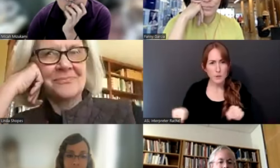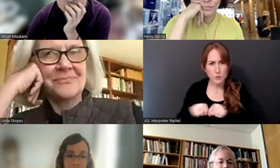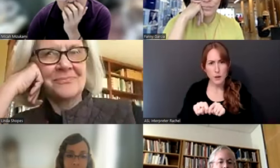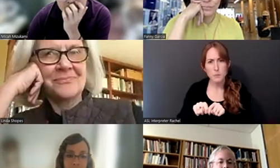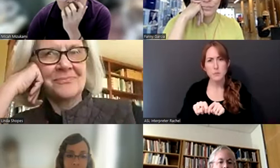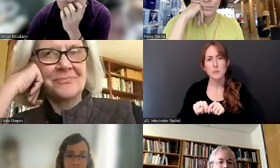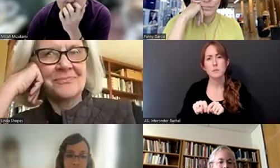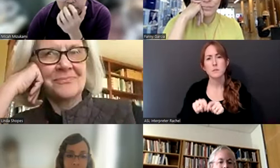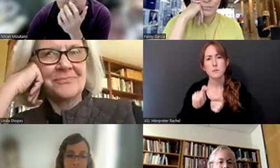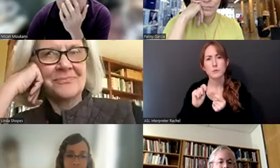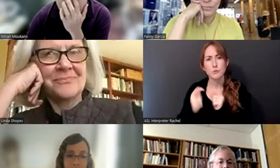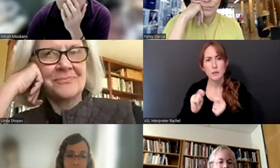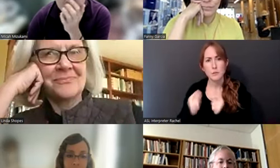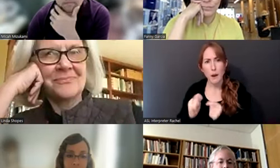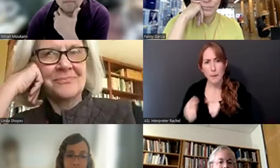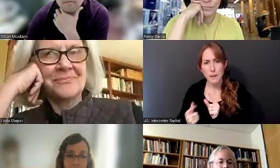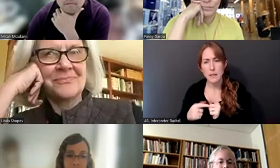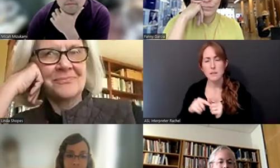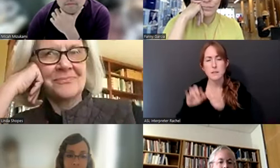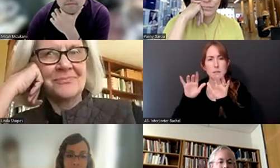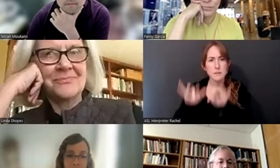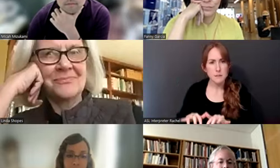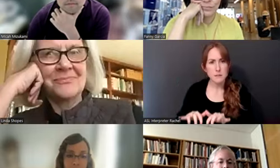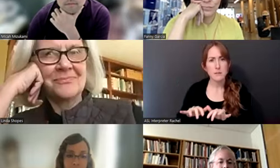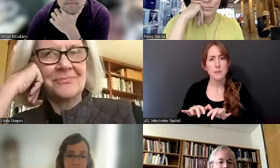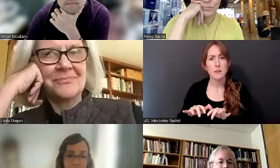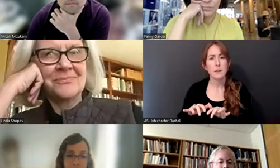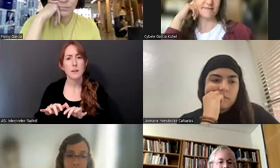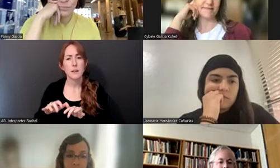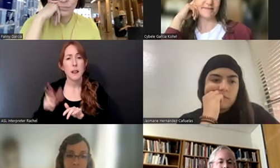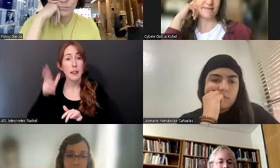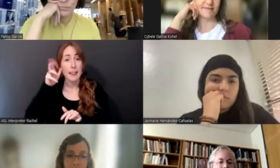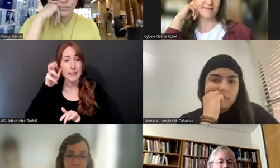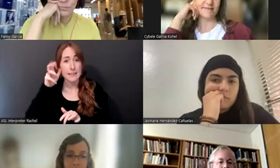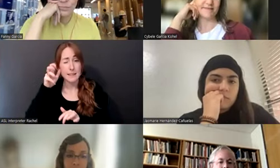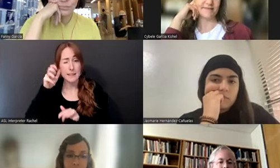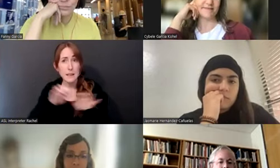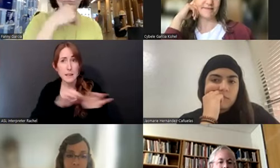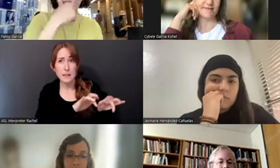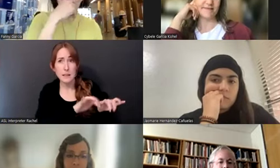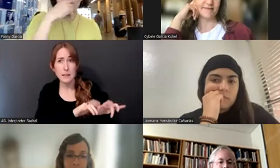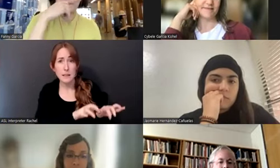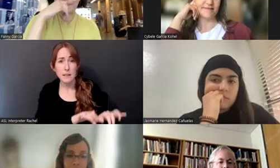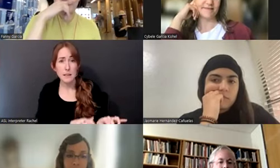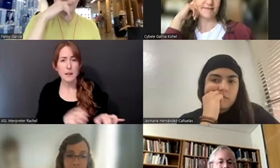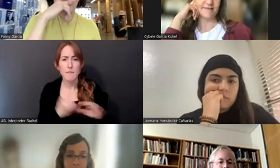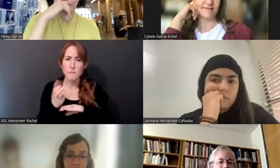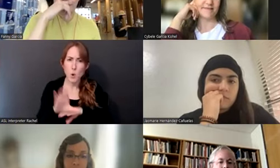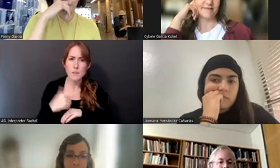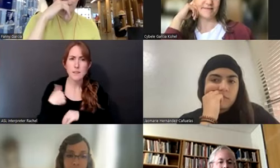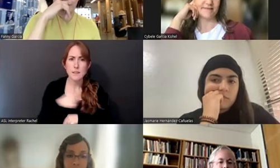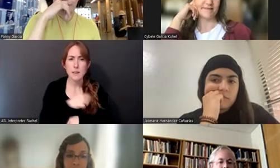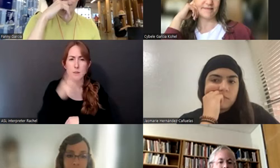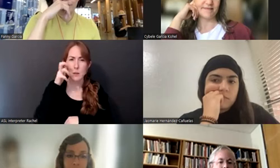out kind of pushes us to listen more deeply, I think. Um, but one of the things that's really struck